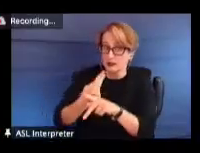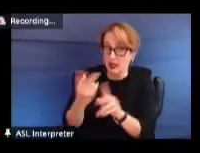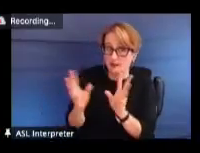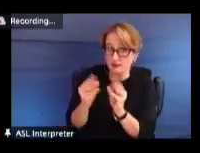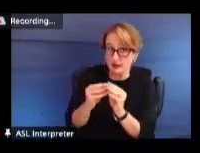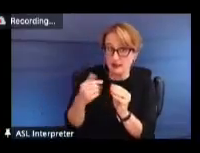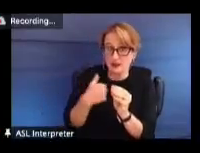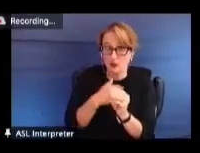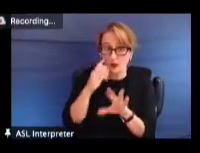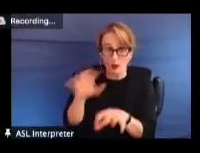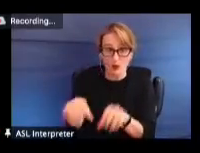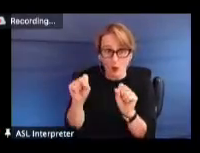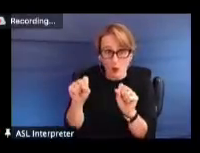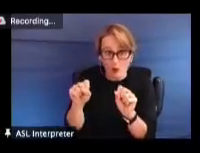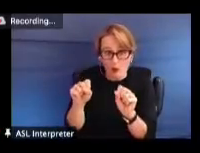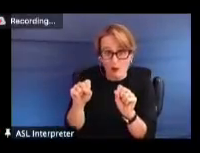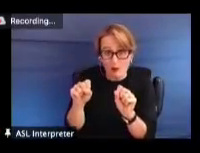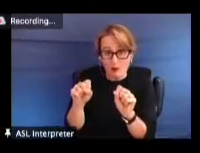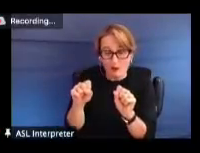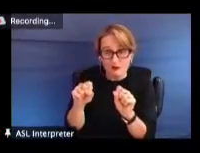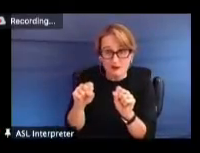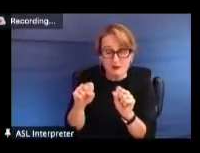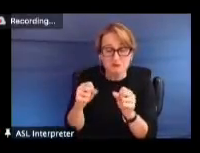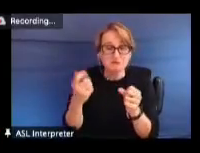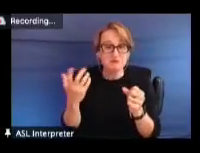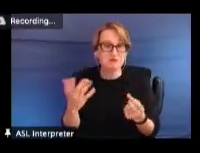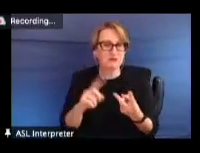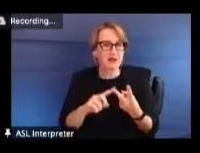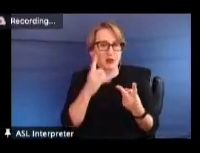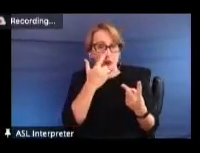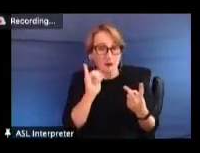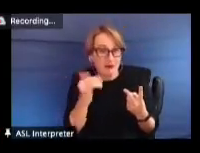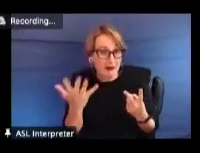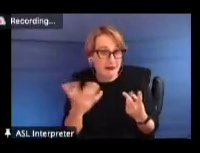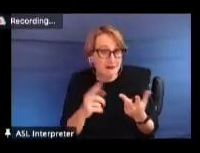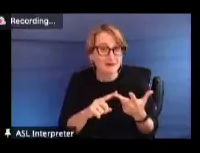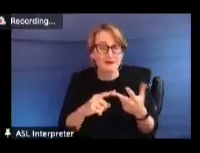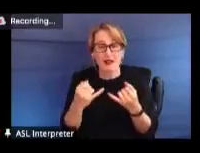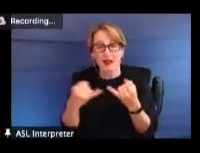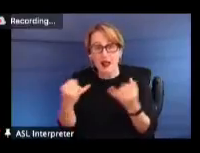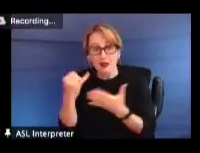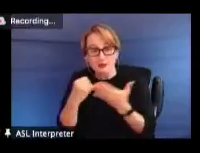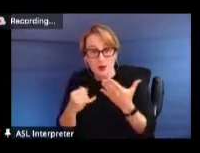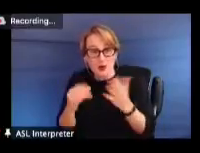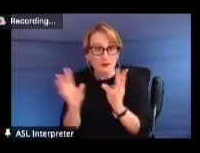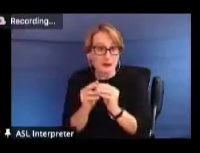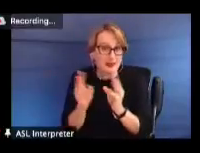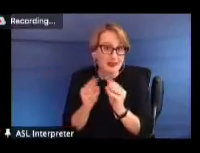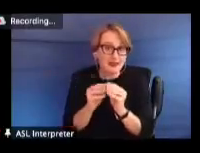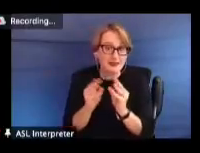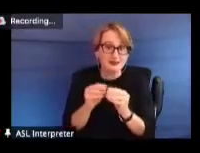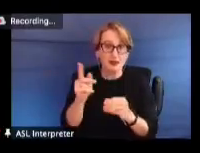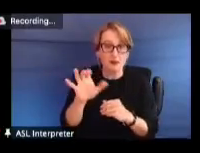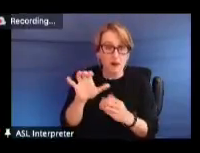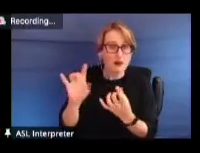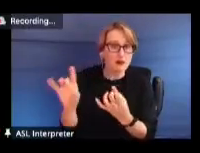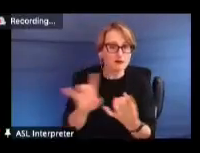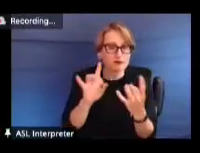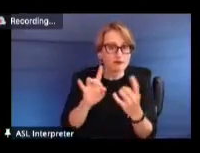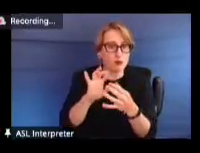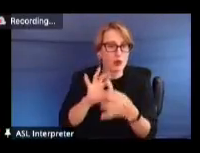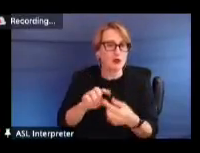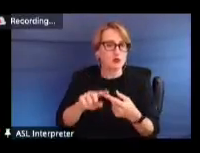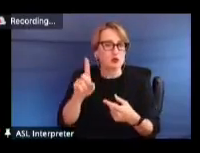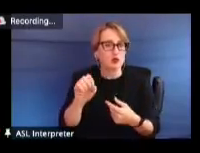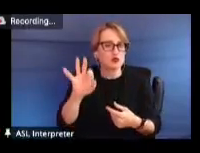hold, and what are they going to look like? What are the line drawing meetings? What are the public input on draft map meetings going to look